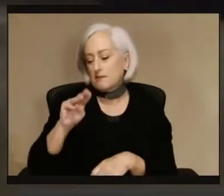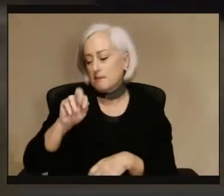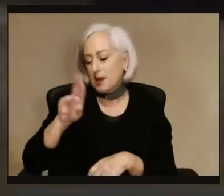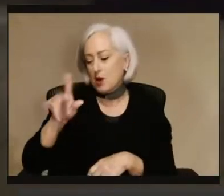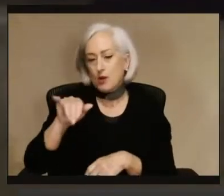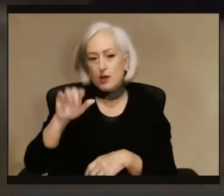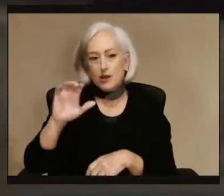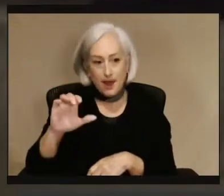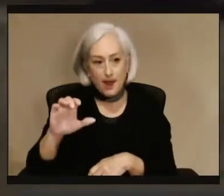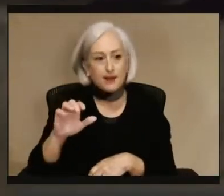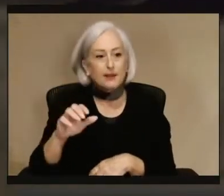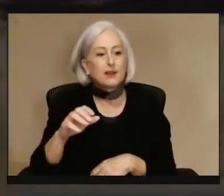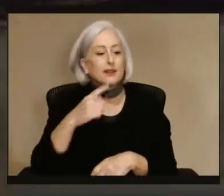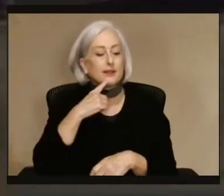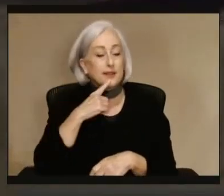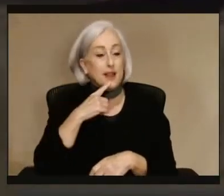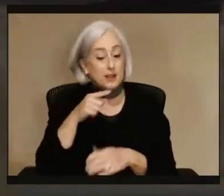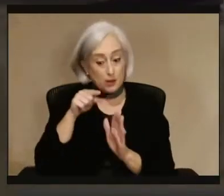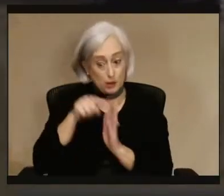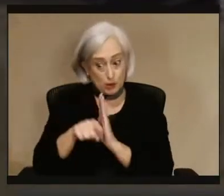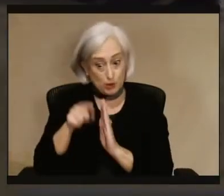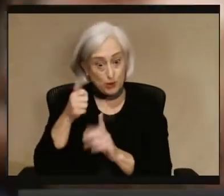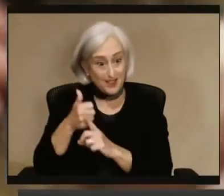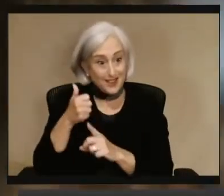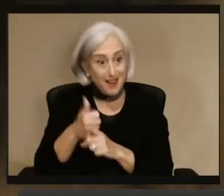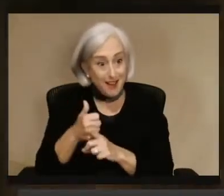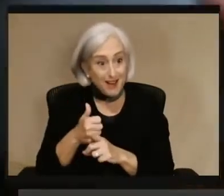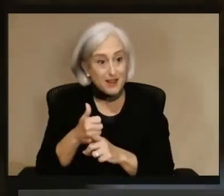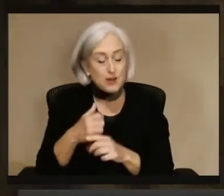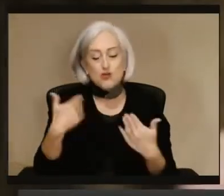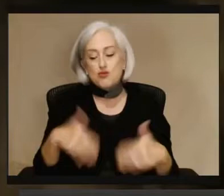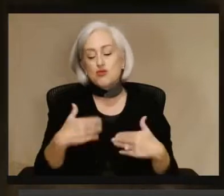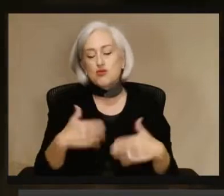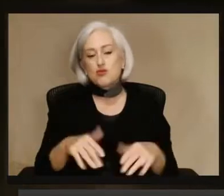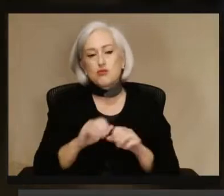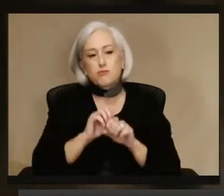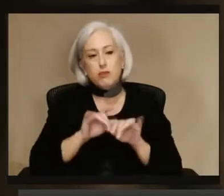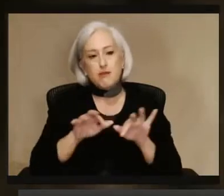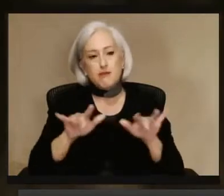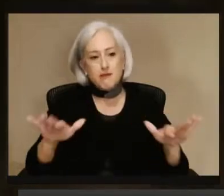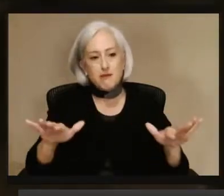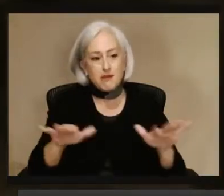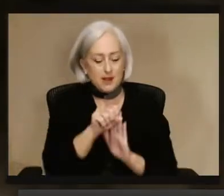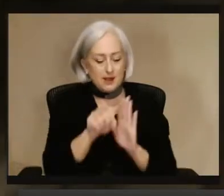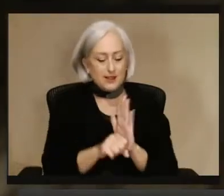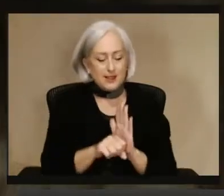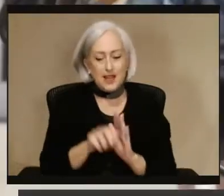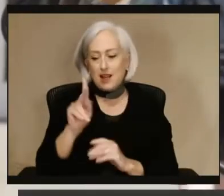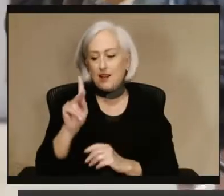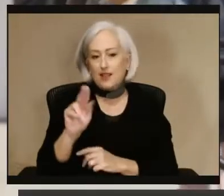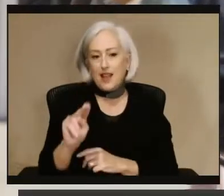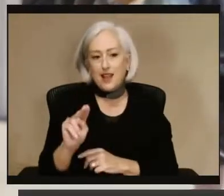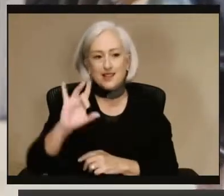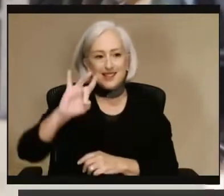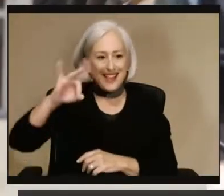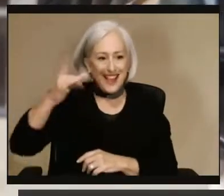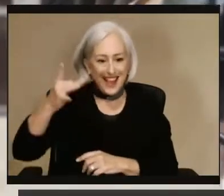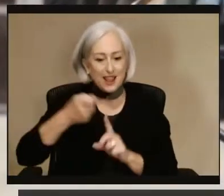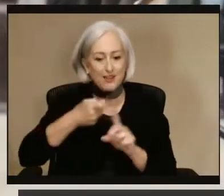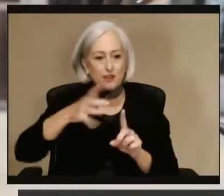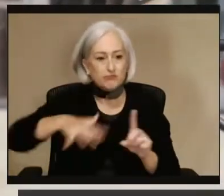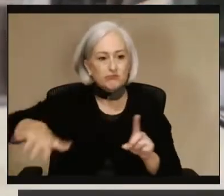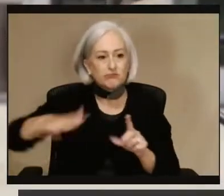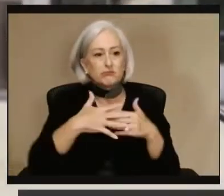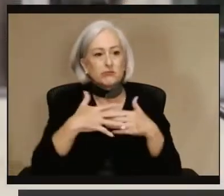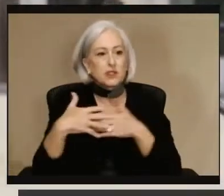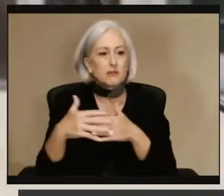epidemic, especially in Johnson County. The state of Kansas is 8th among the United States for suicide. Snow says the stress of